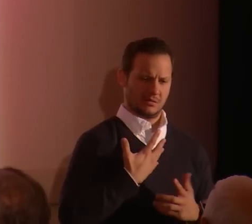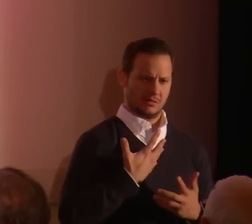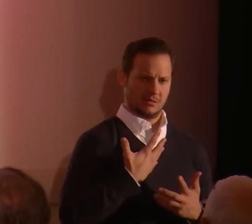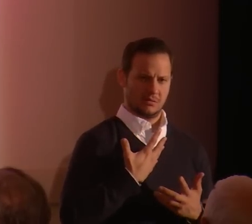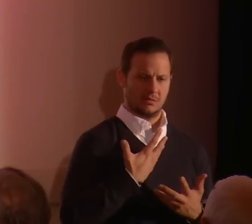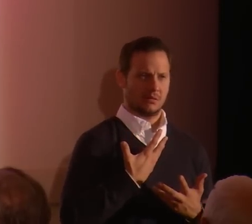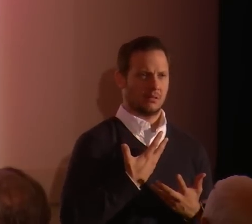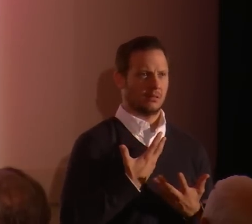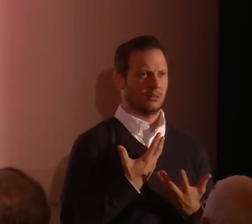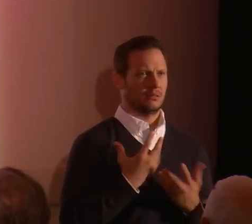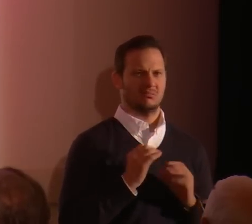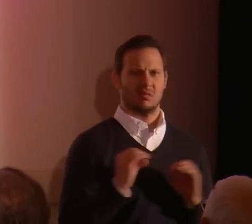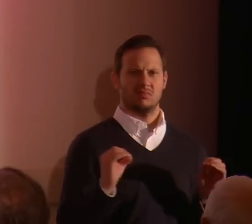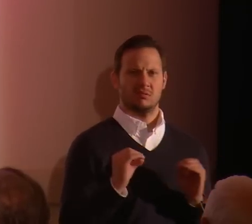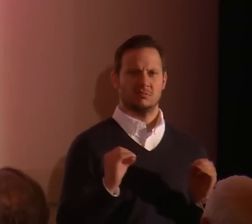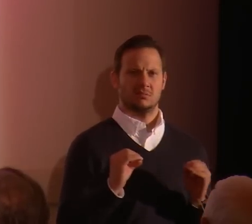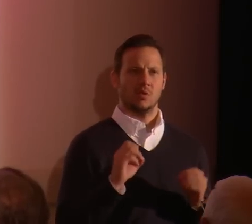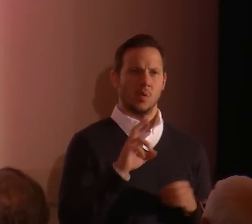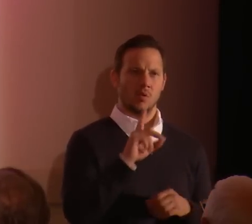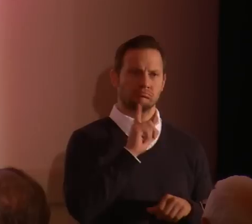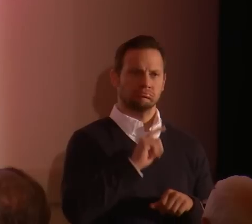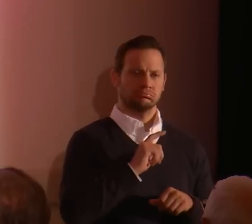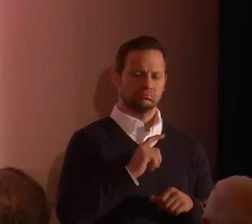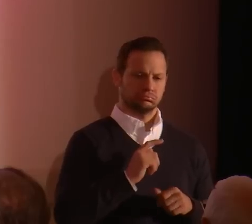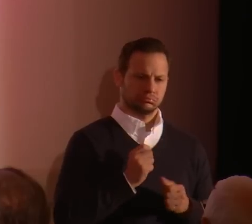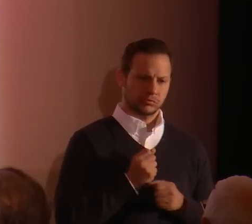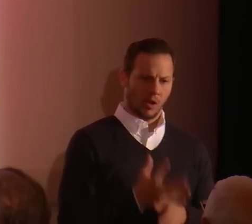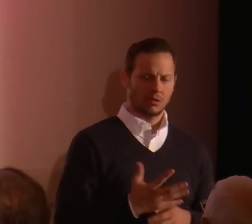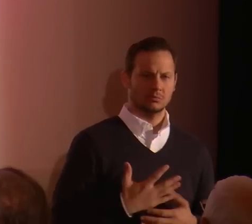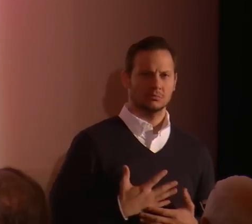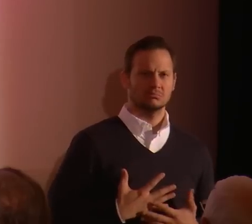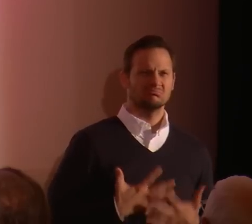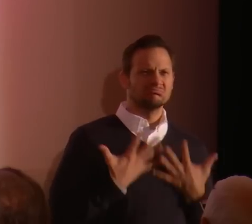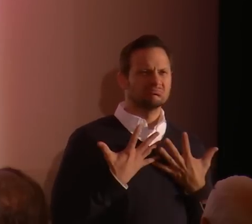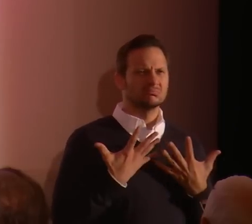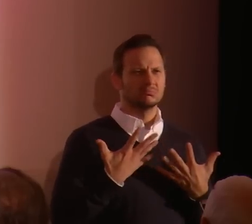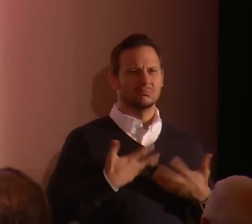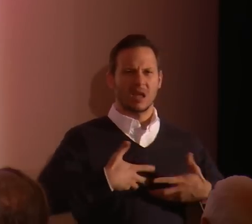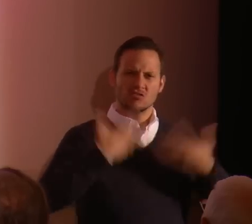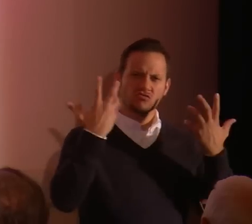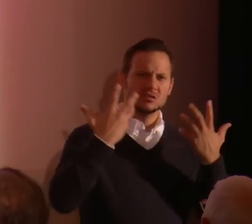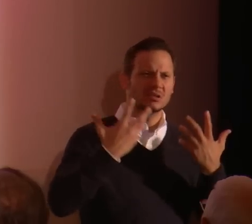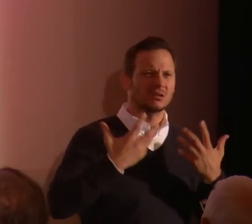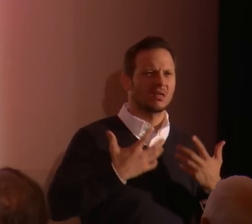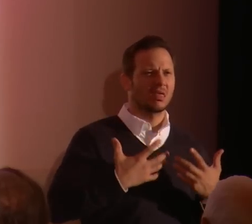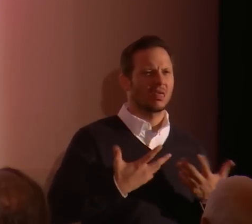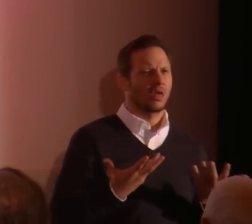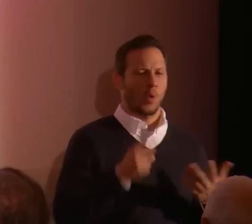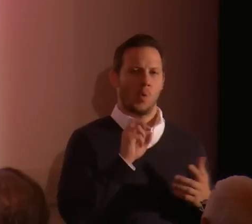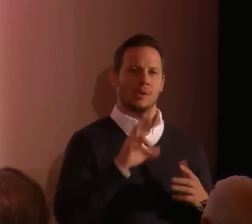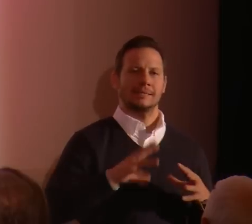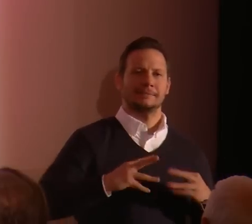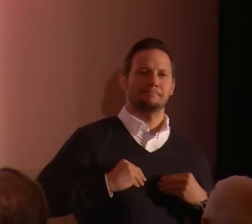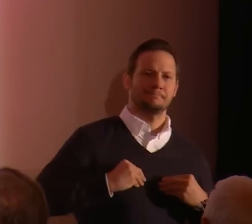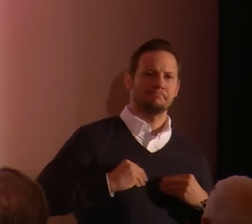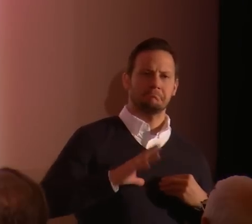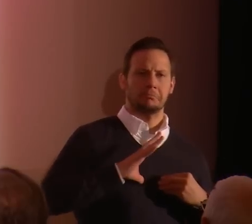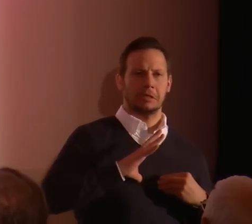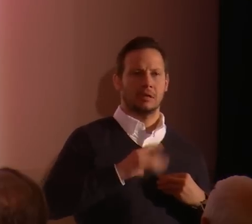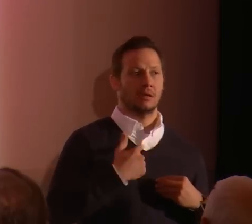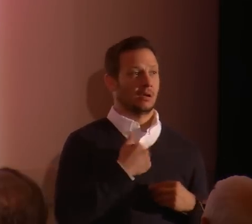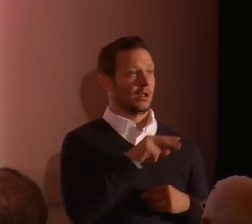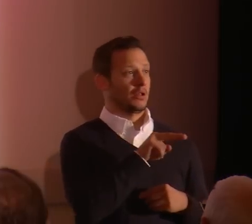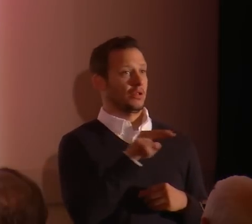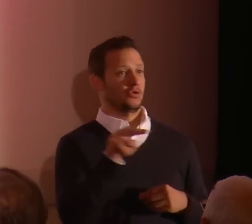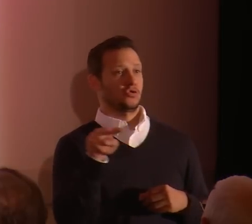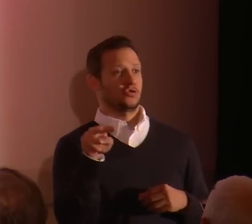nothing? Did it make you angry? Were you appalled? Were you accepting? Because looking around the room as that